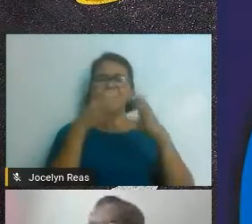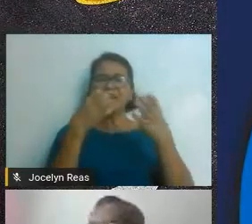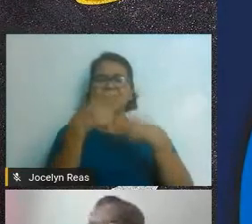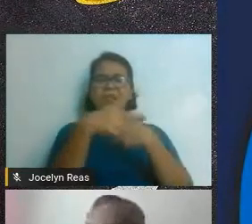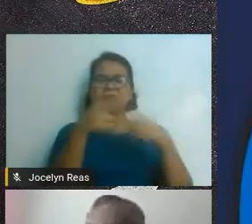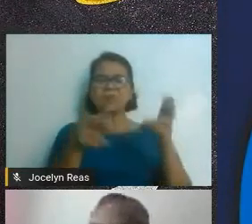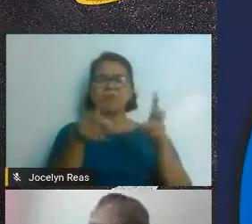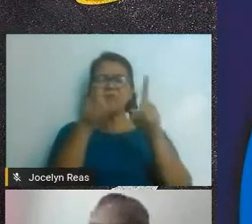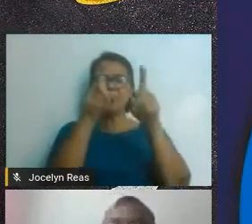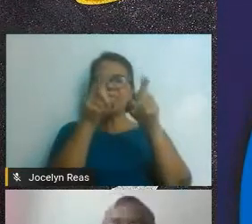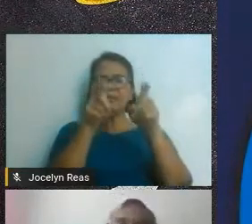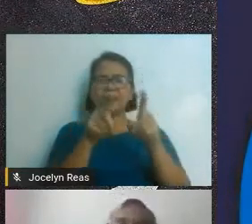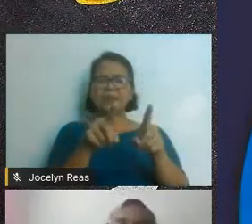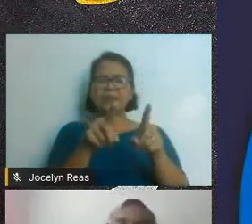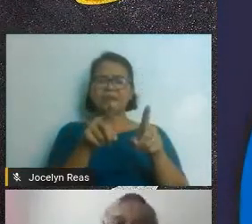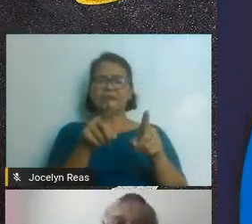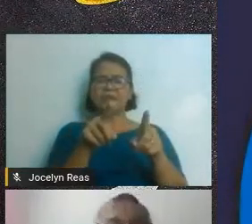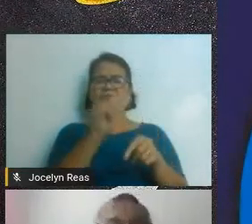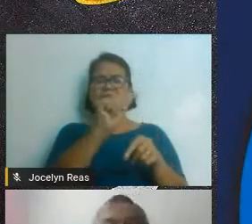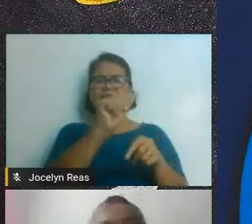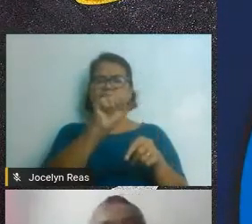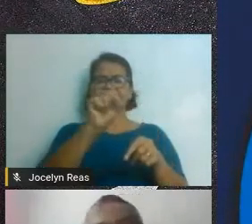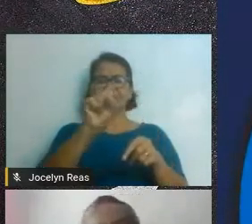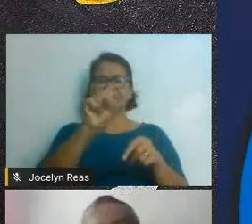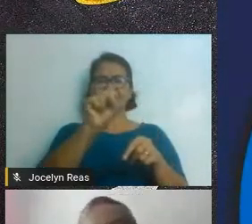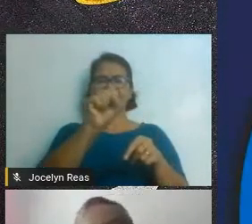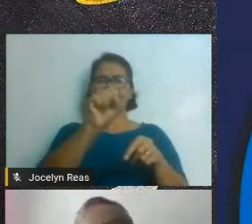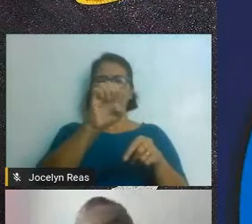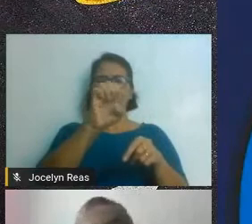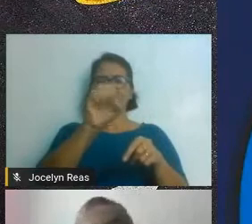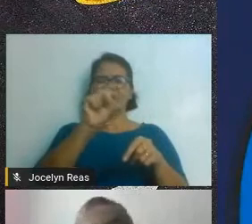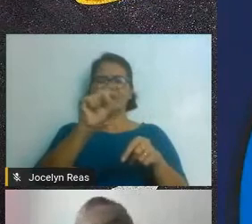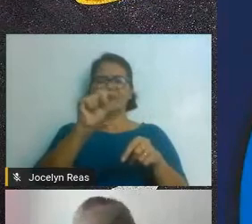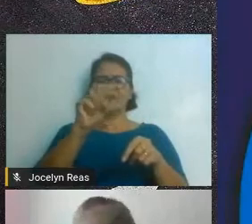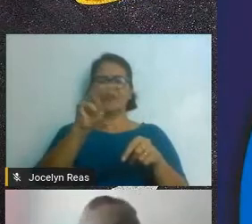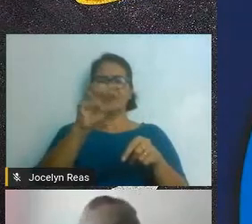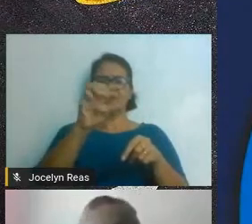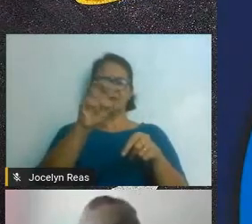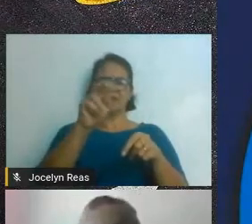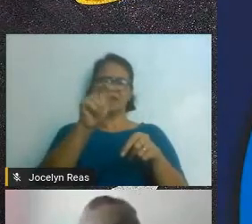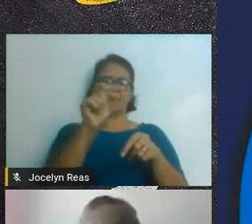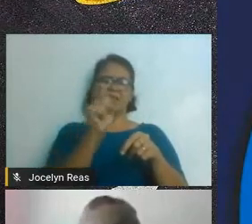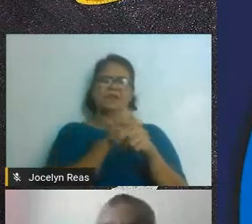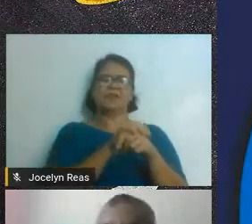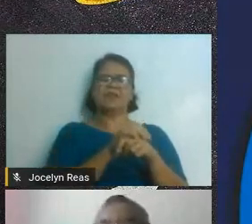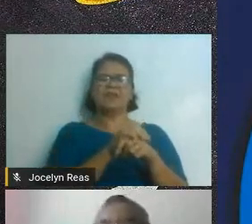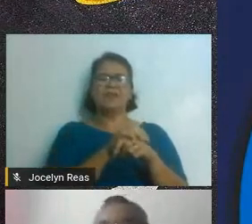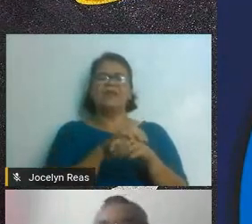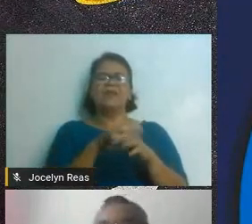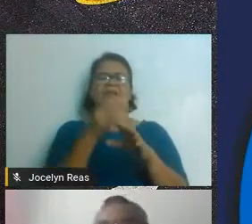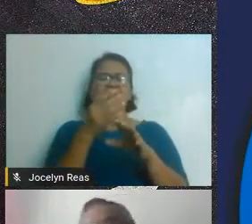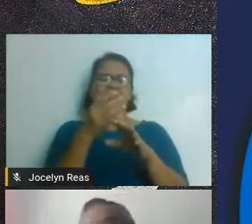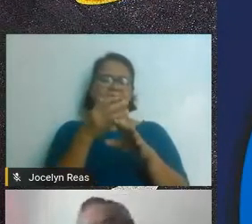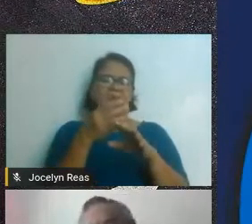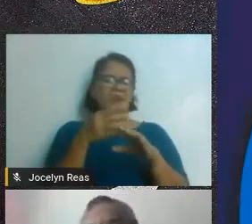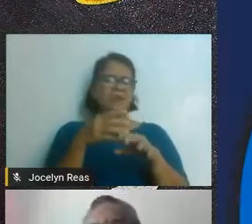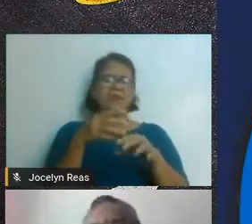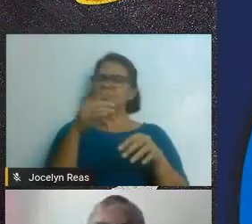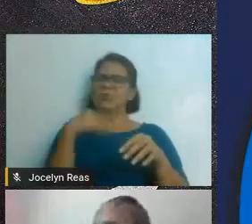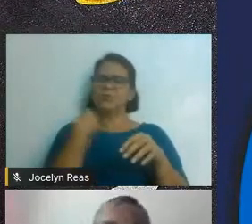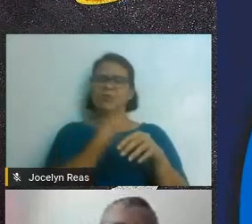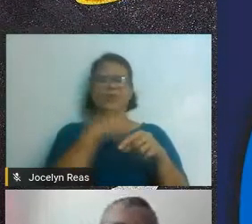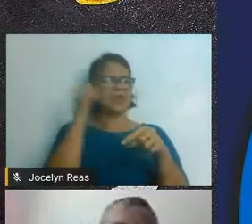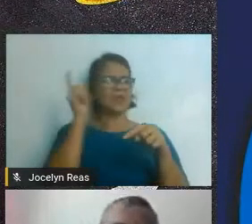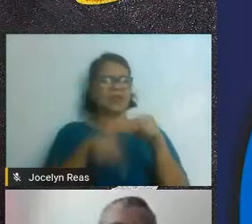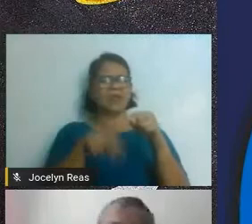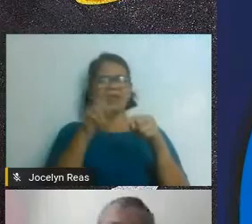because we cannot use the grading and assessment systems that we have now in place, which was applicable